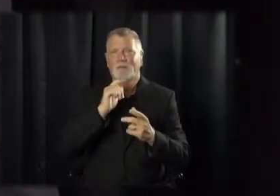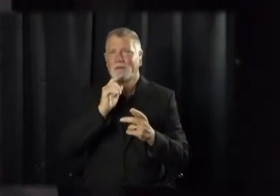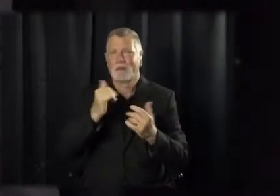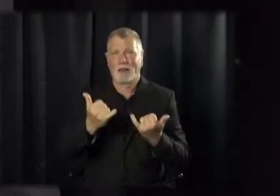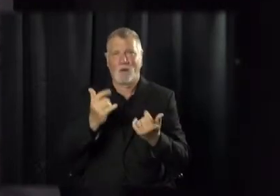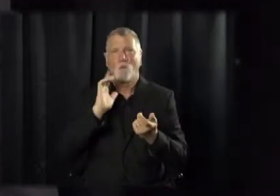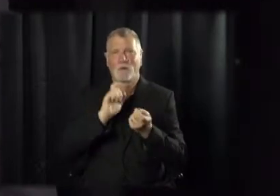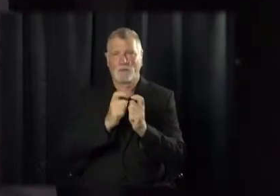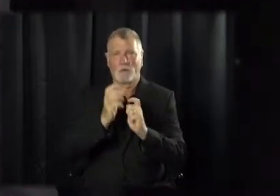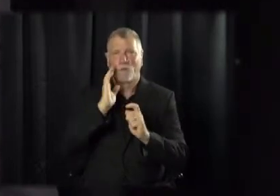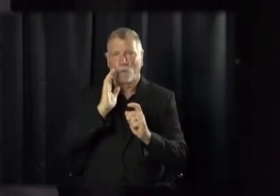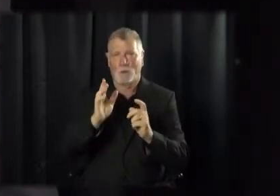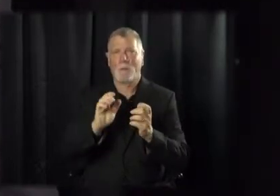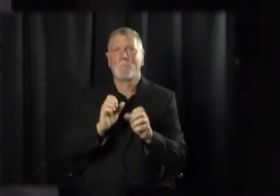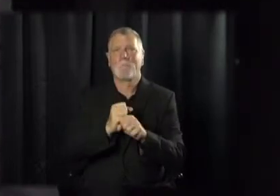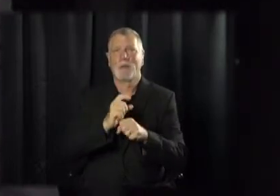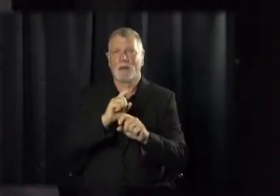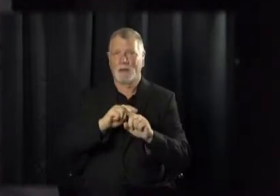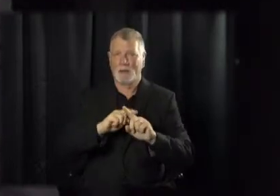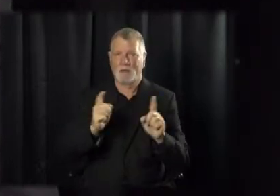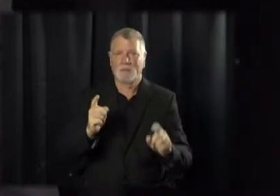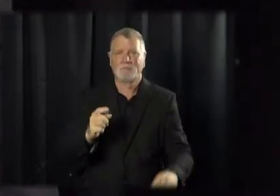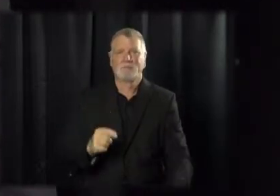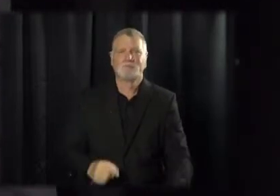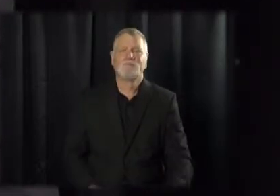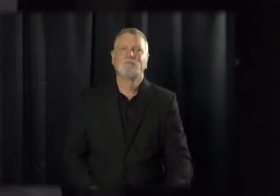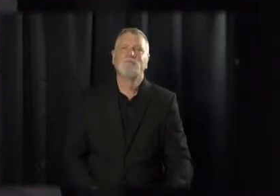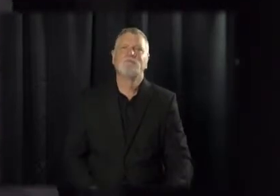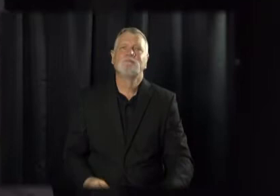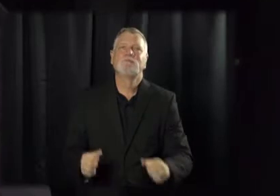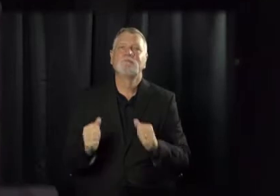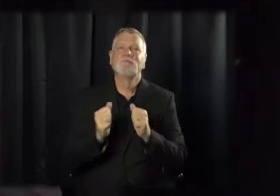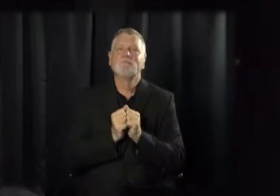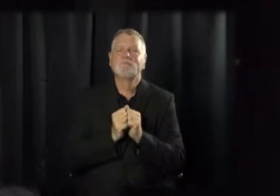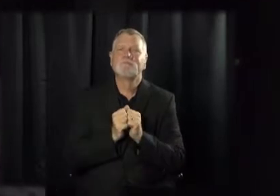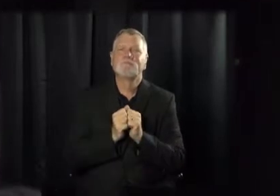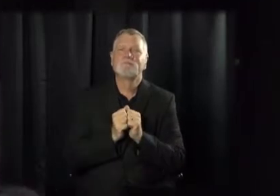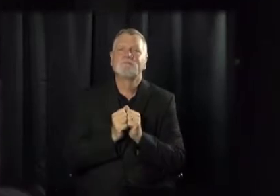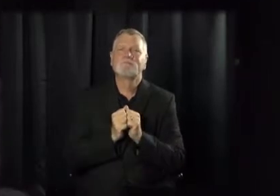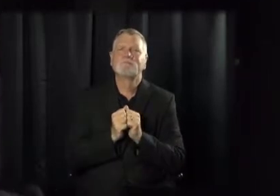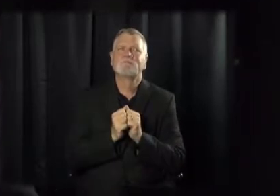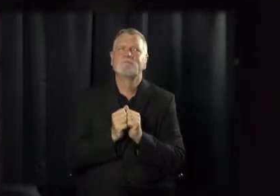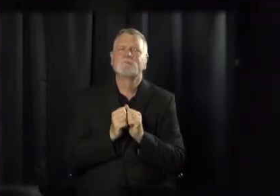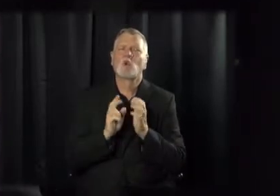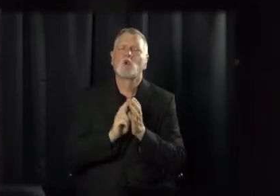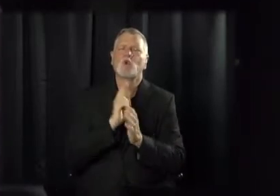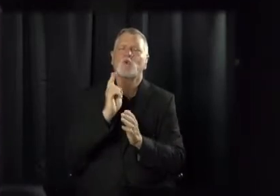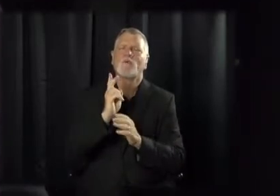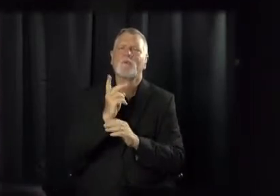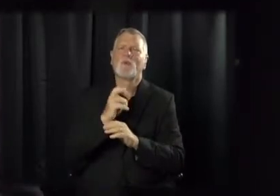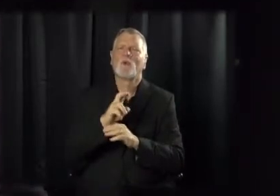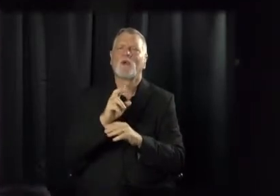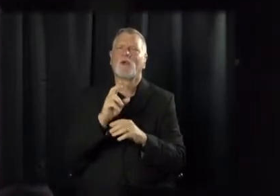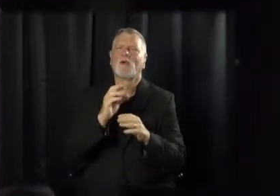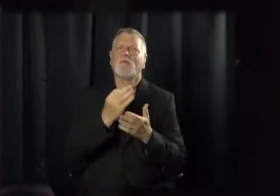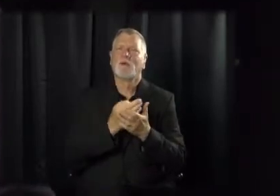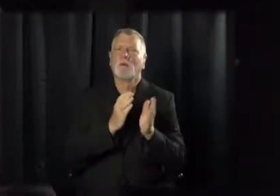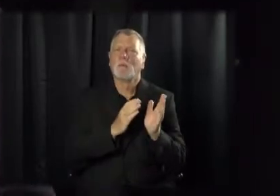underway will make a difference. With respect to the UPR fiscal plan,